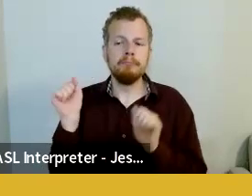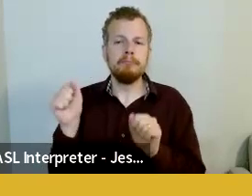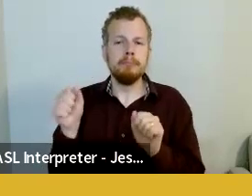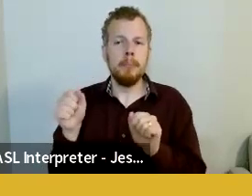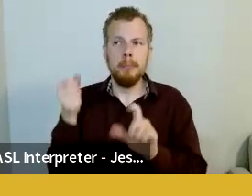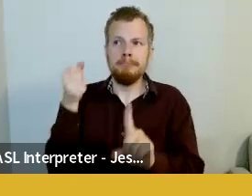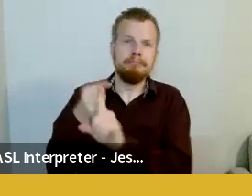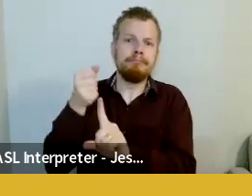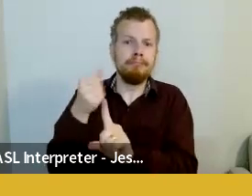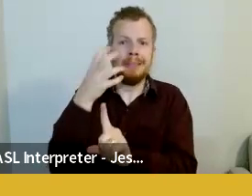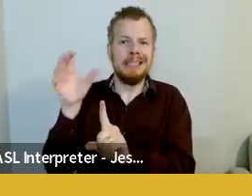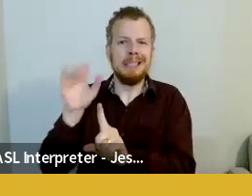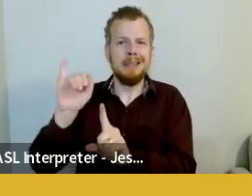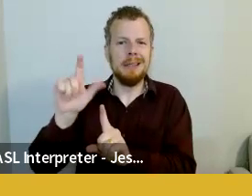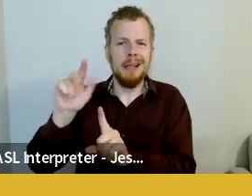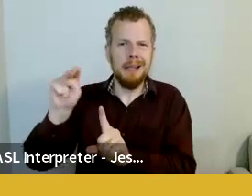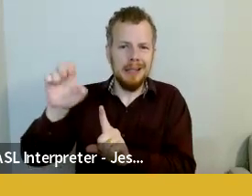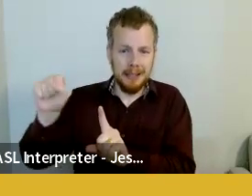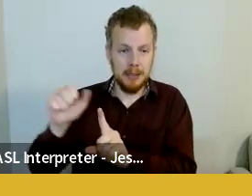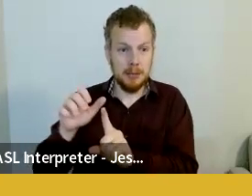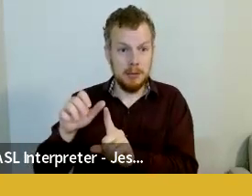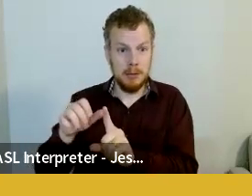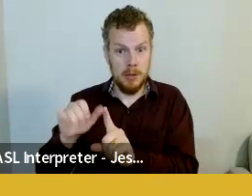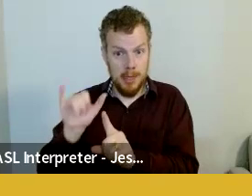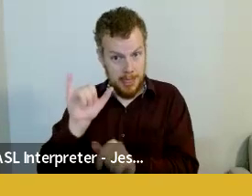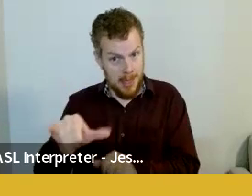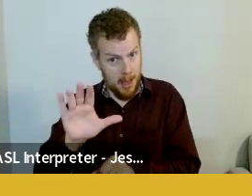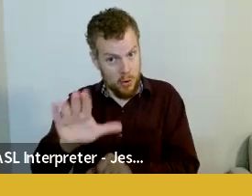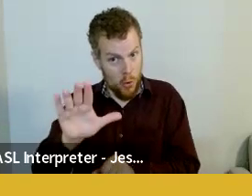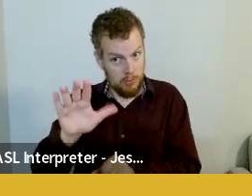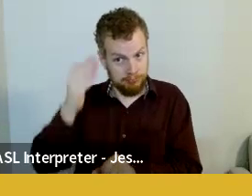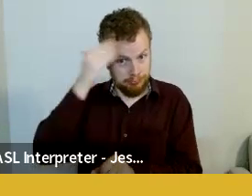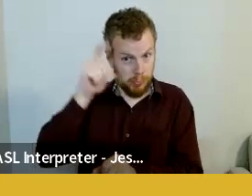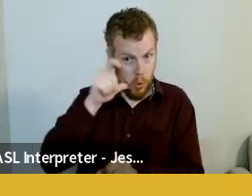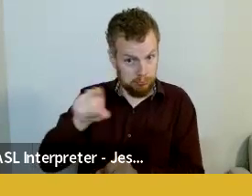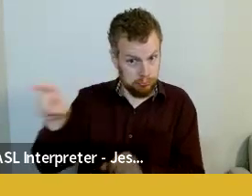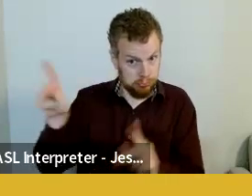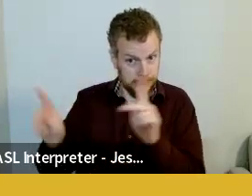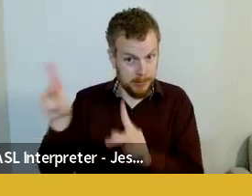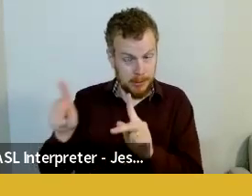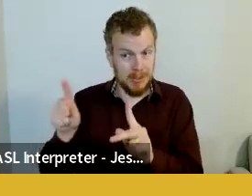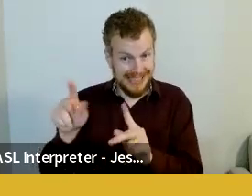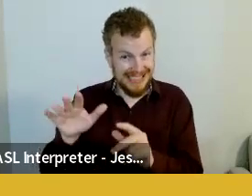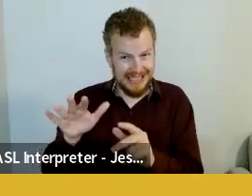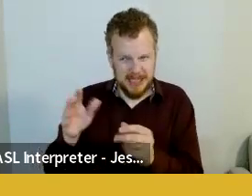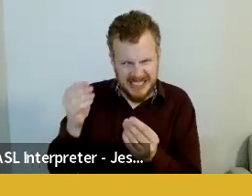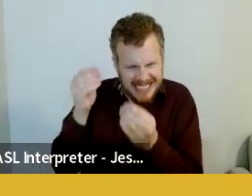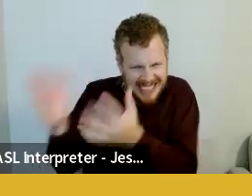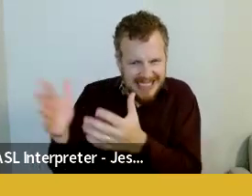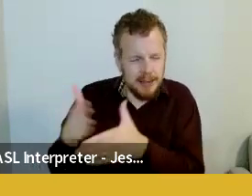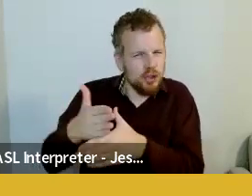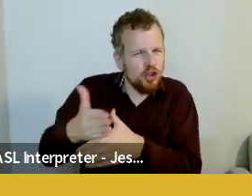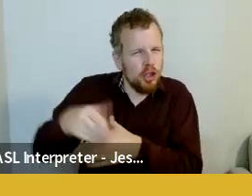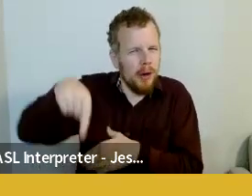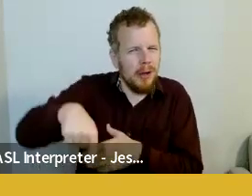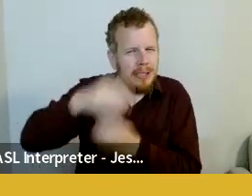talked about. And if you know anyone that fits into these groups, it's very important for you to share this information with them